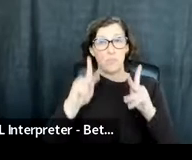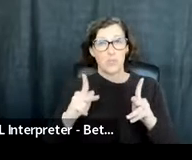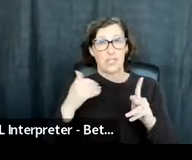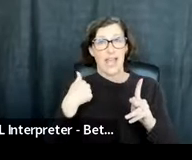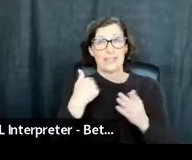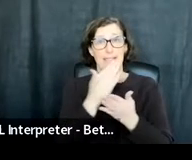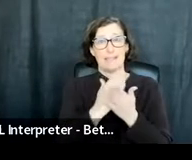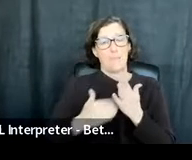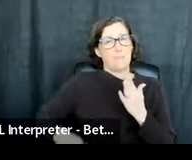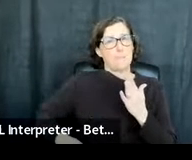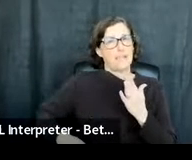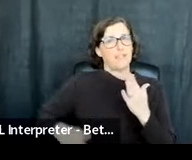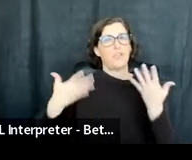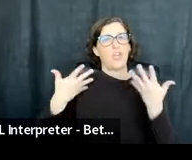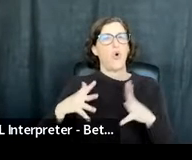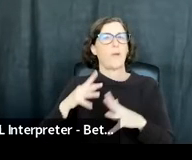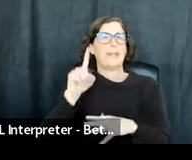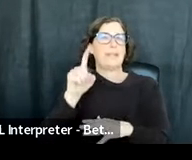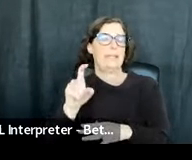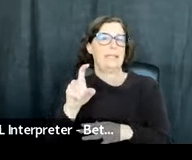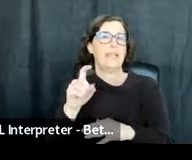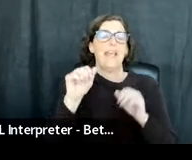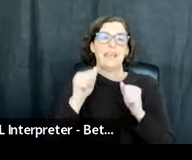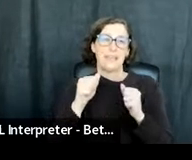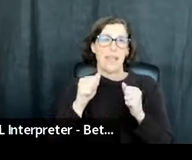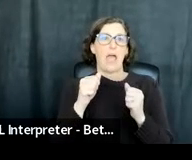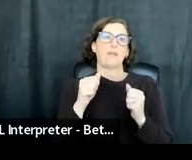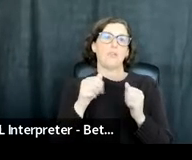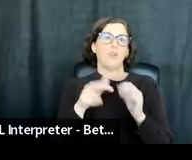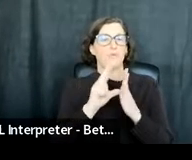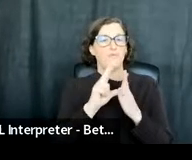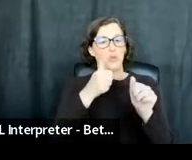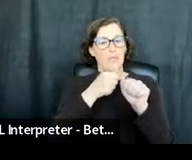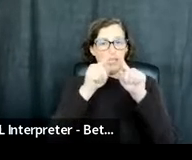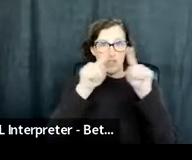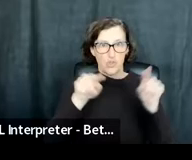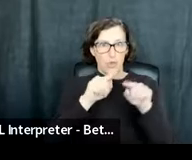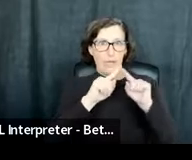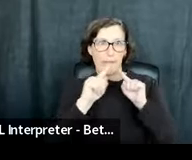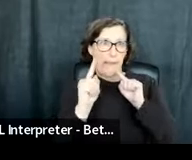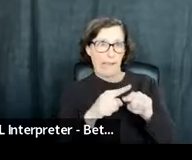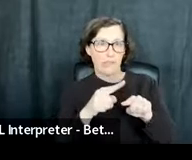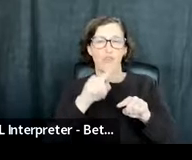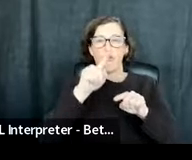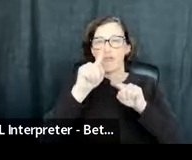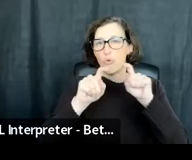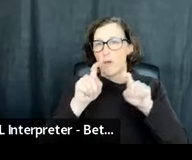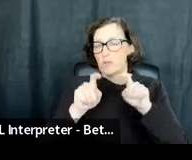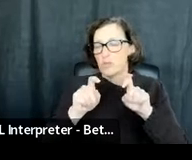what they already need. They can kind of walk through screen by screen, answer the questions, or there could